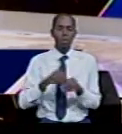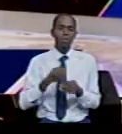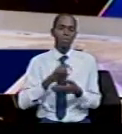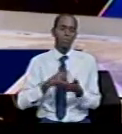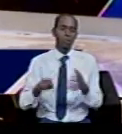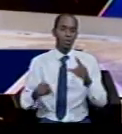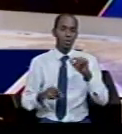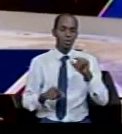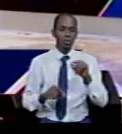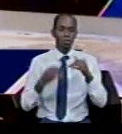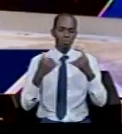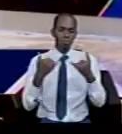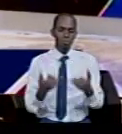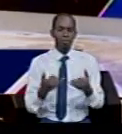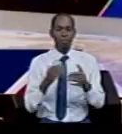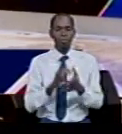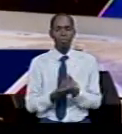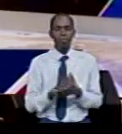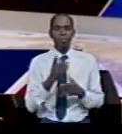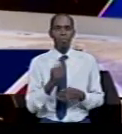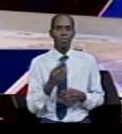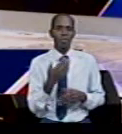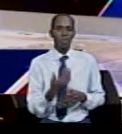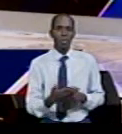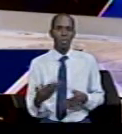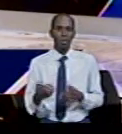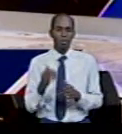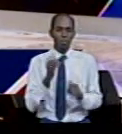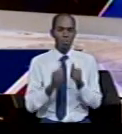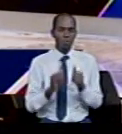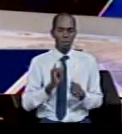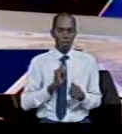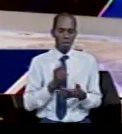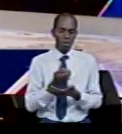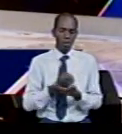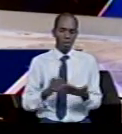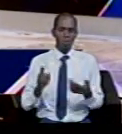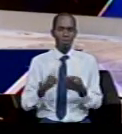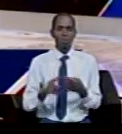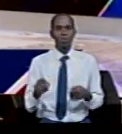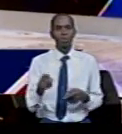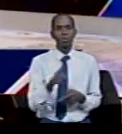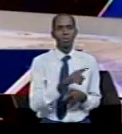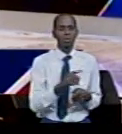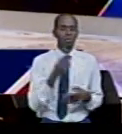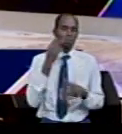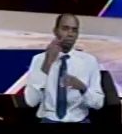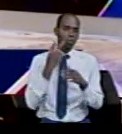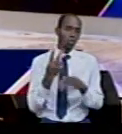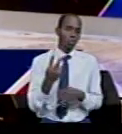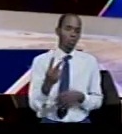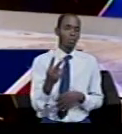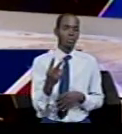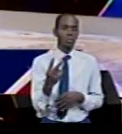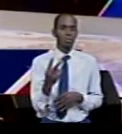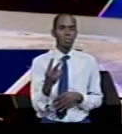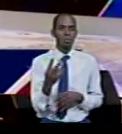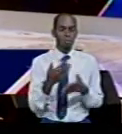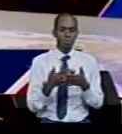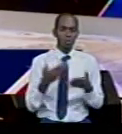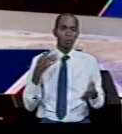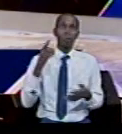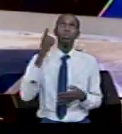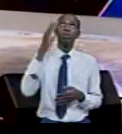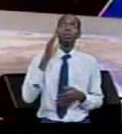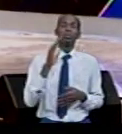us, now the things which I write unto you, behold, before